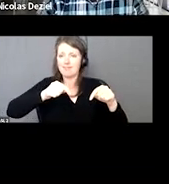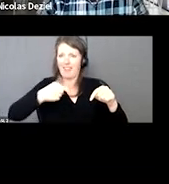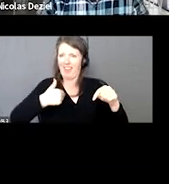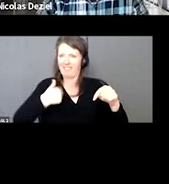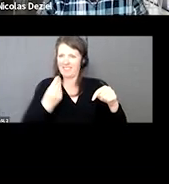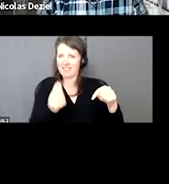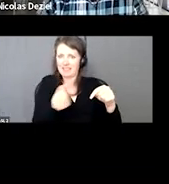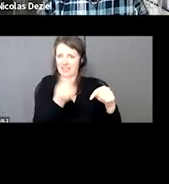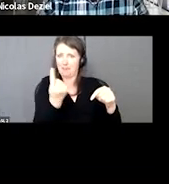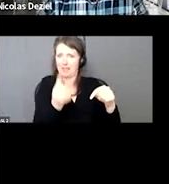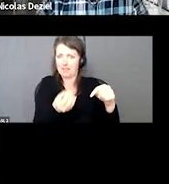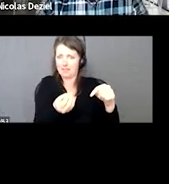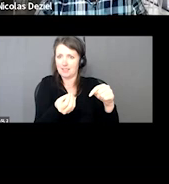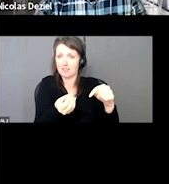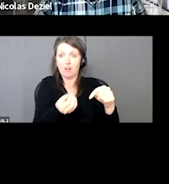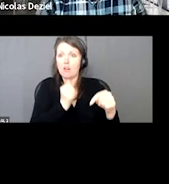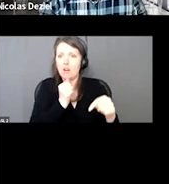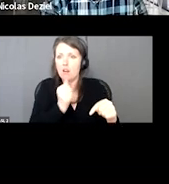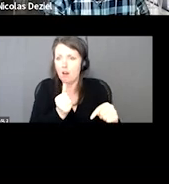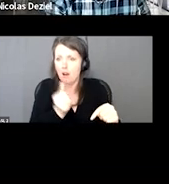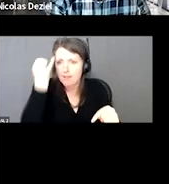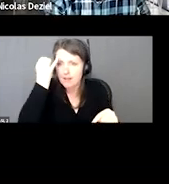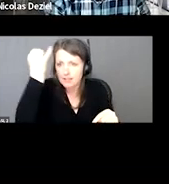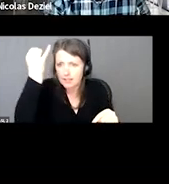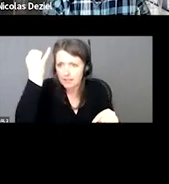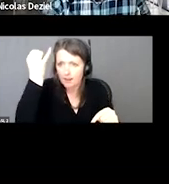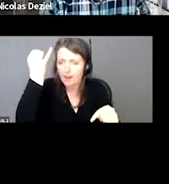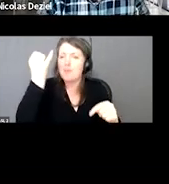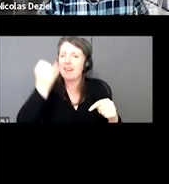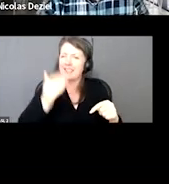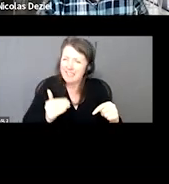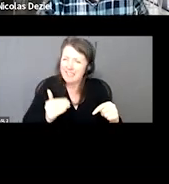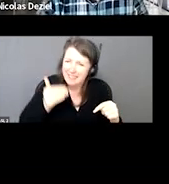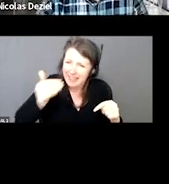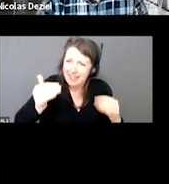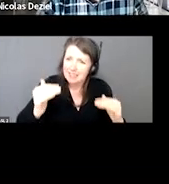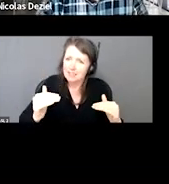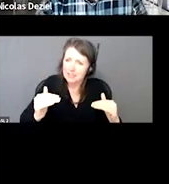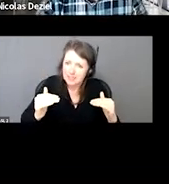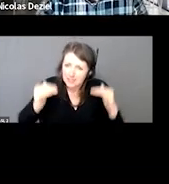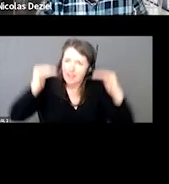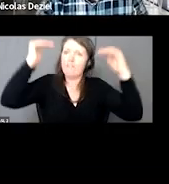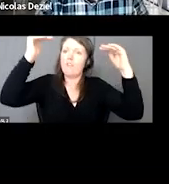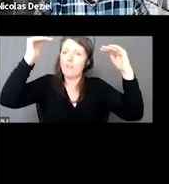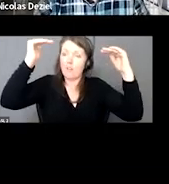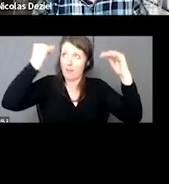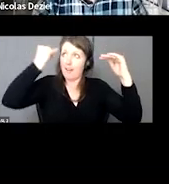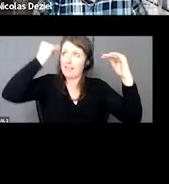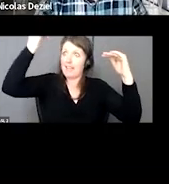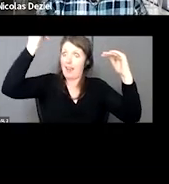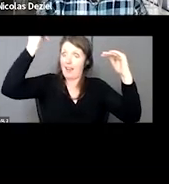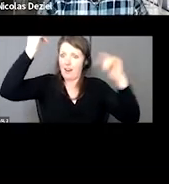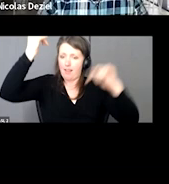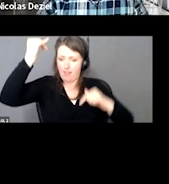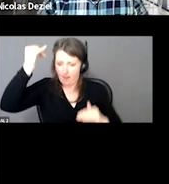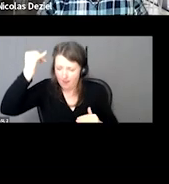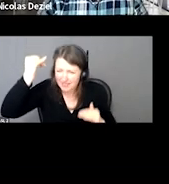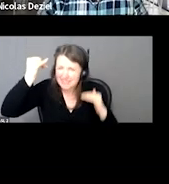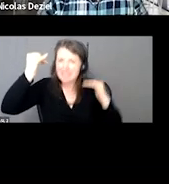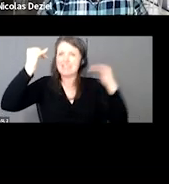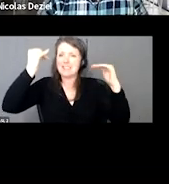it's not just the idea, it's the next level of the idea. It's something that we can see, touch using our senses, right?